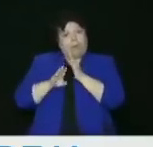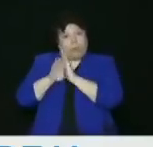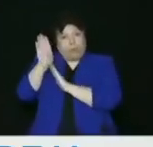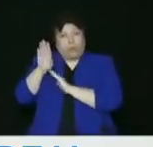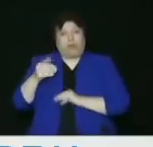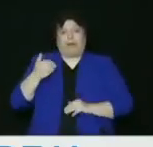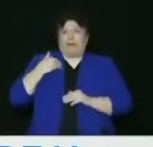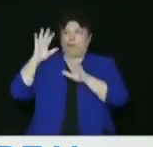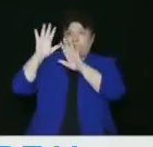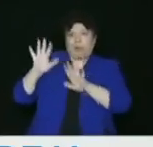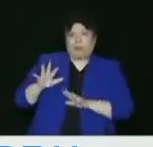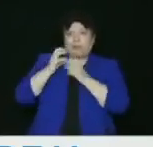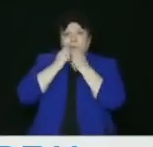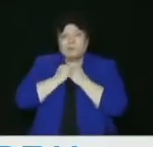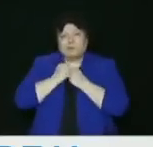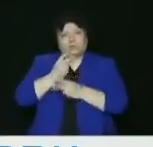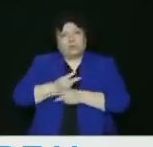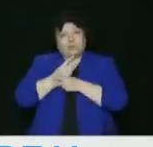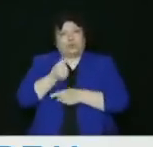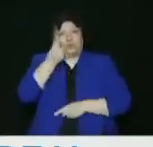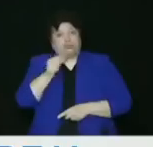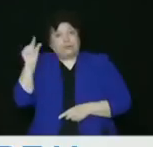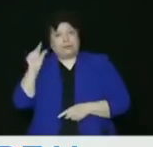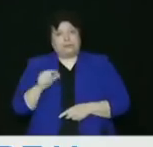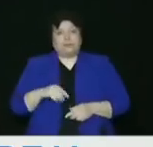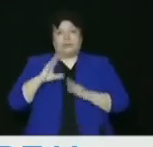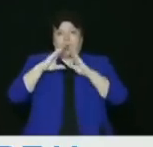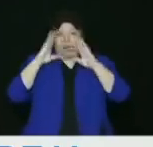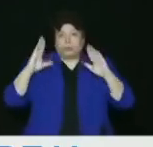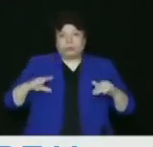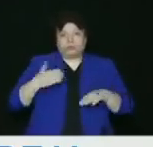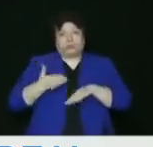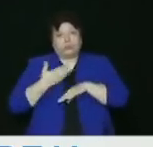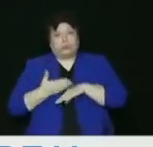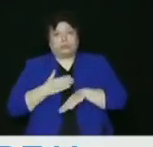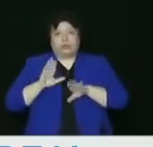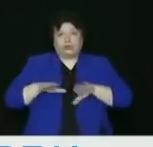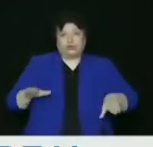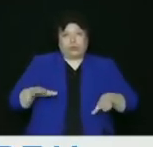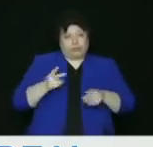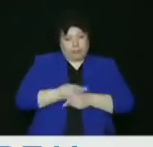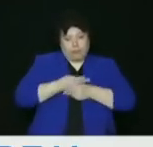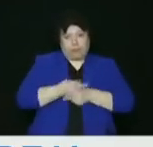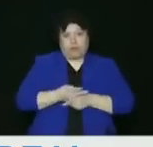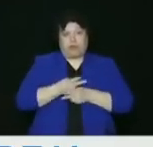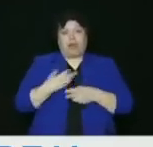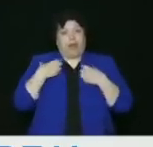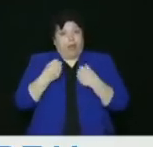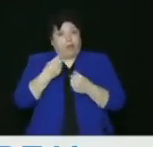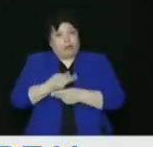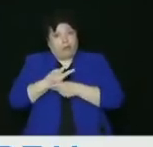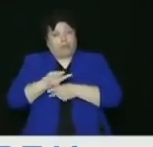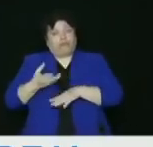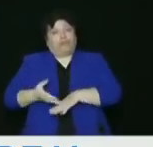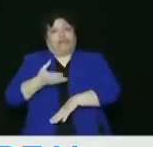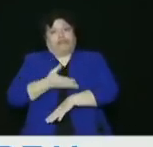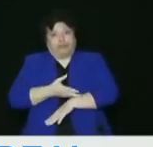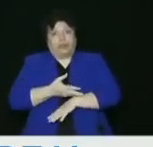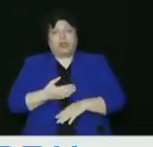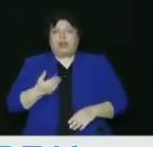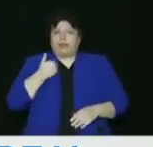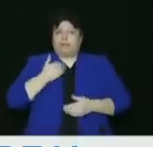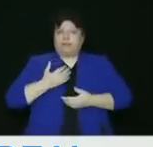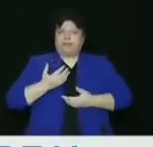action, housing and childcare affordability, better health care, and continued reconciliation